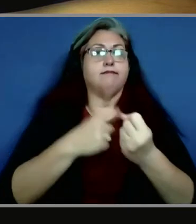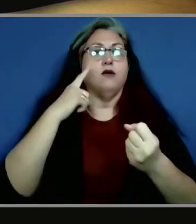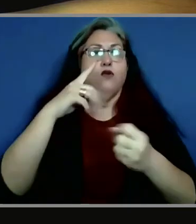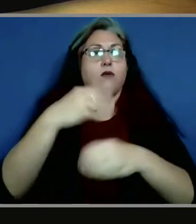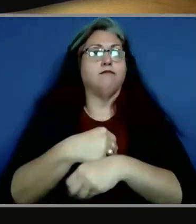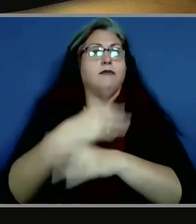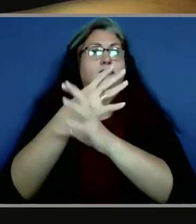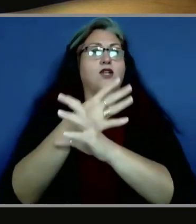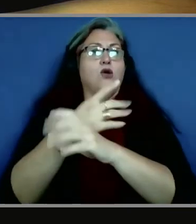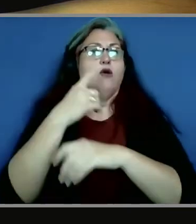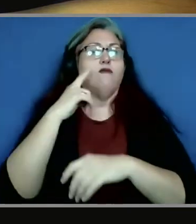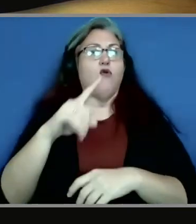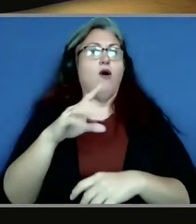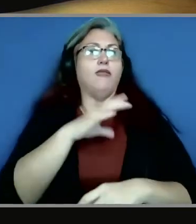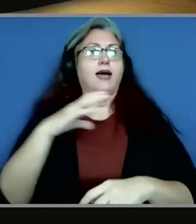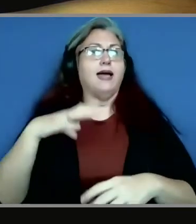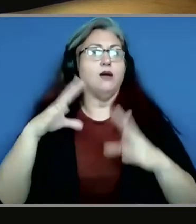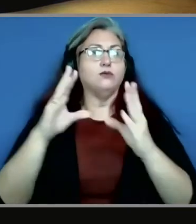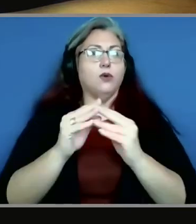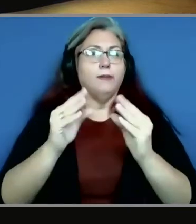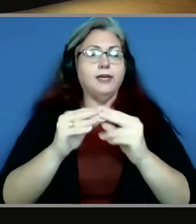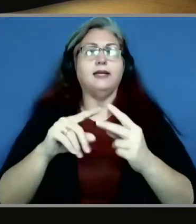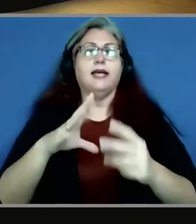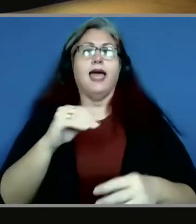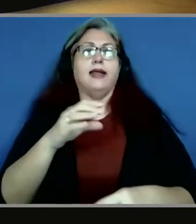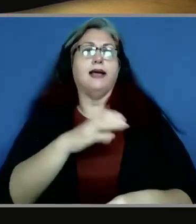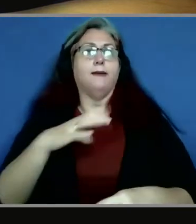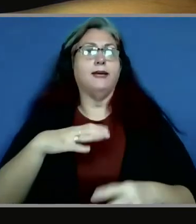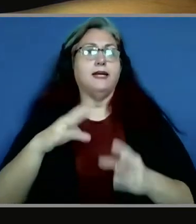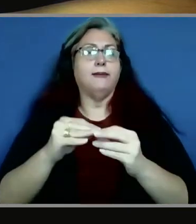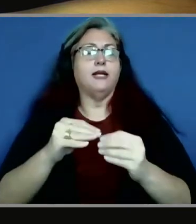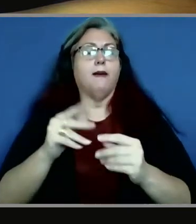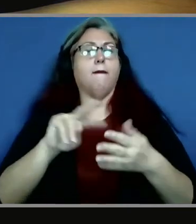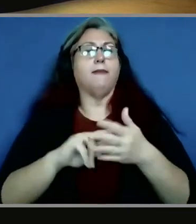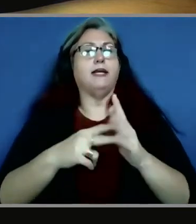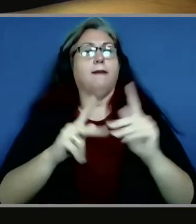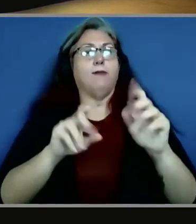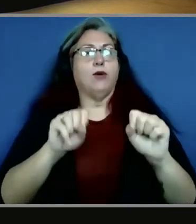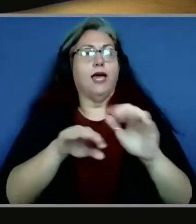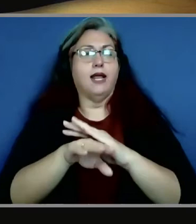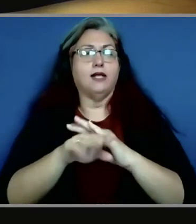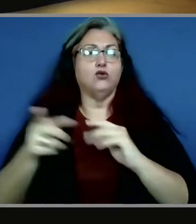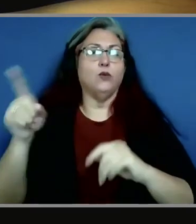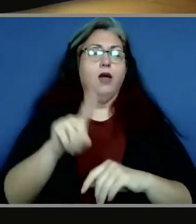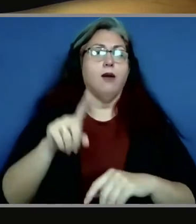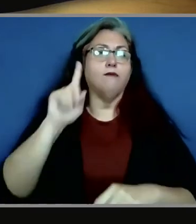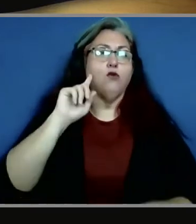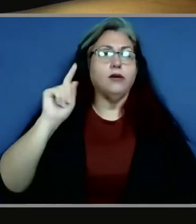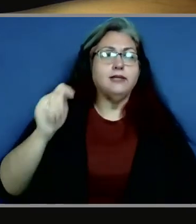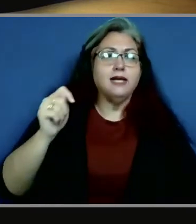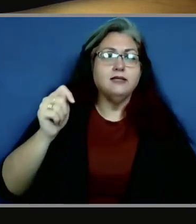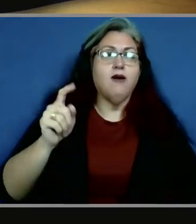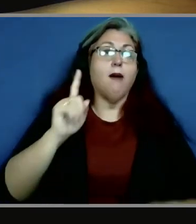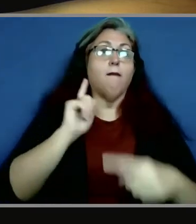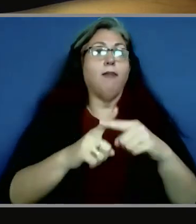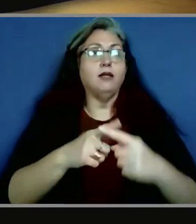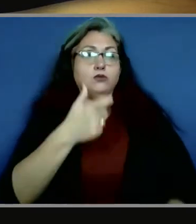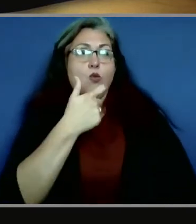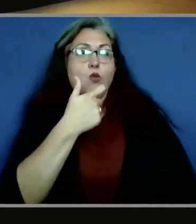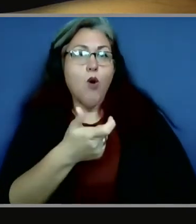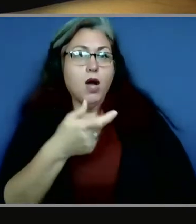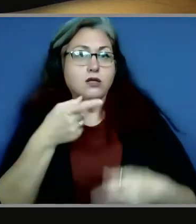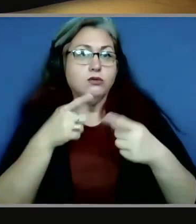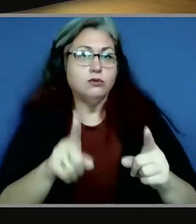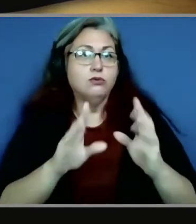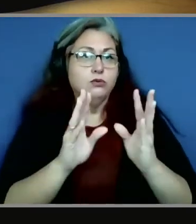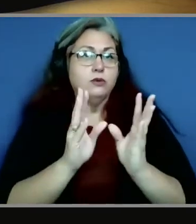conferencing for council meetings and our committee meetings so that everyone would have access to testifying and to watching us during the